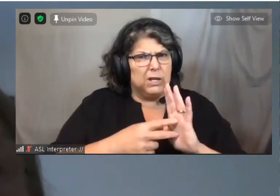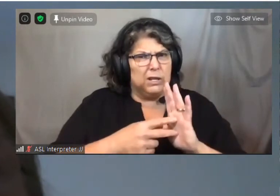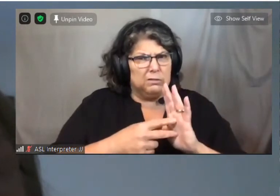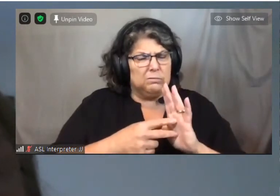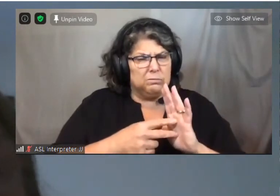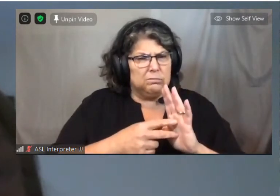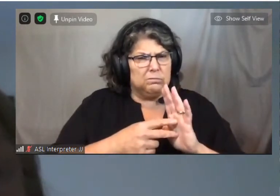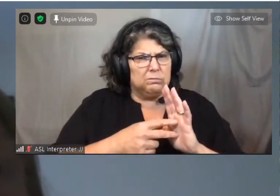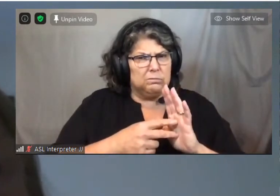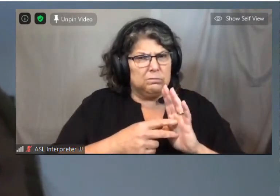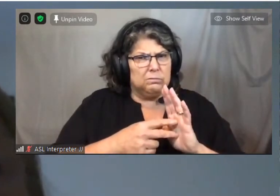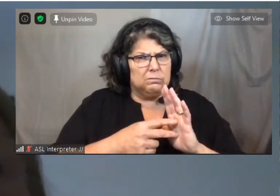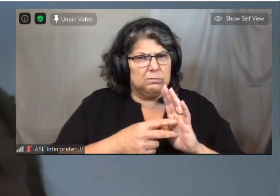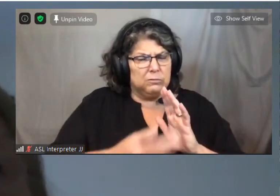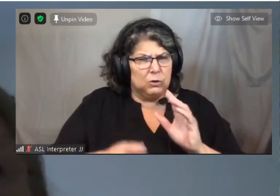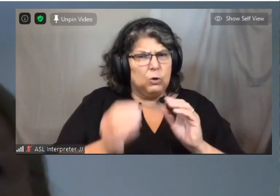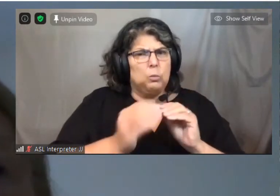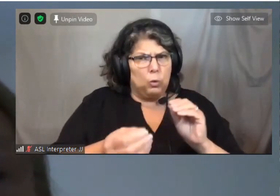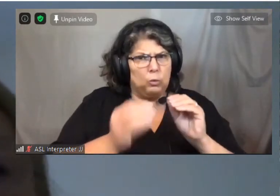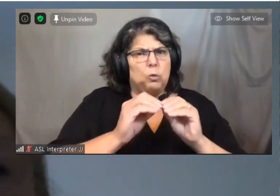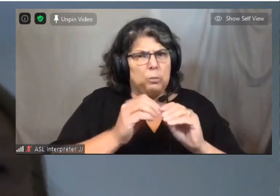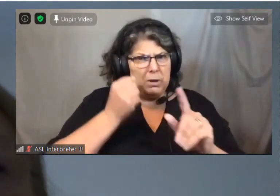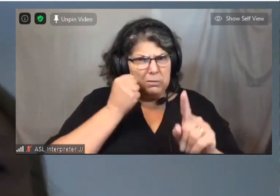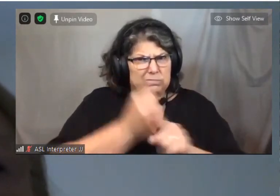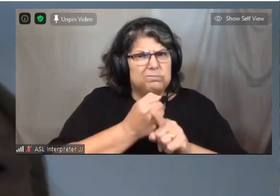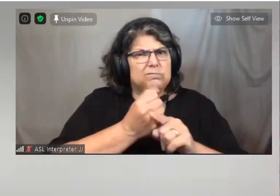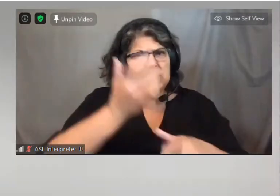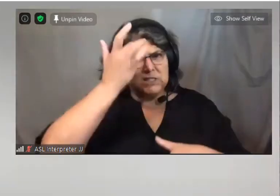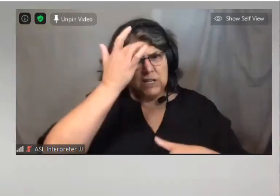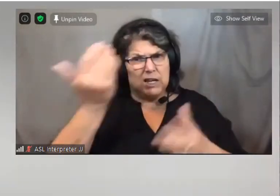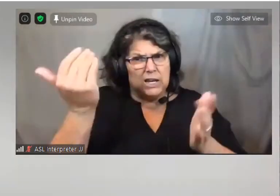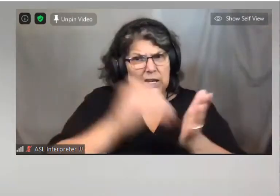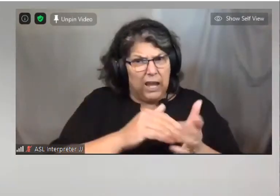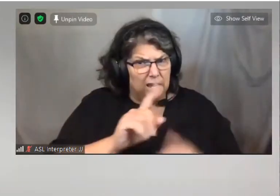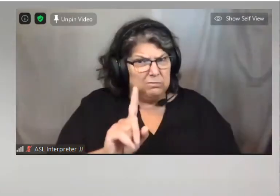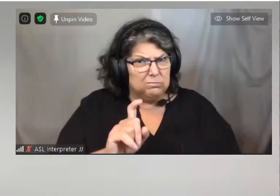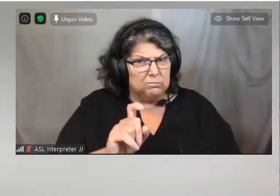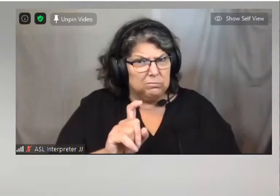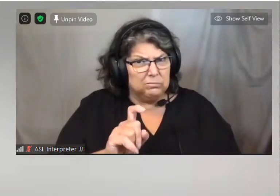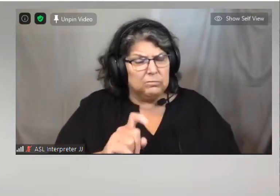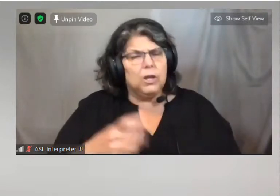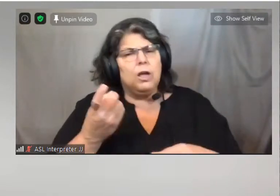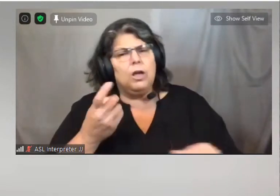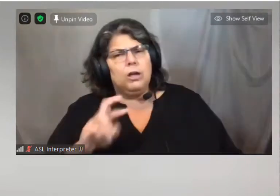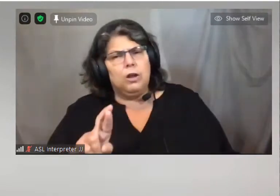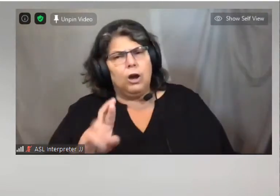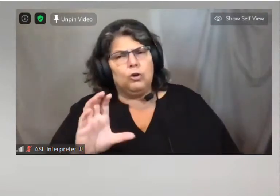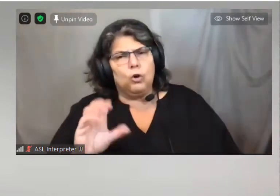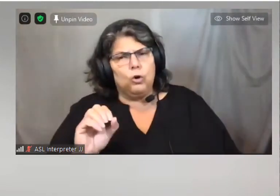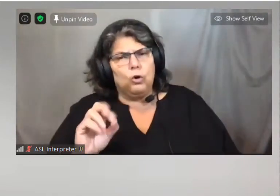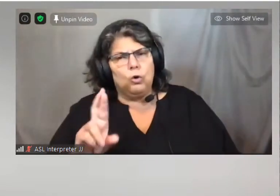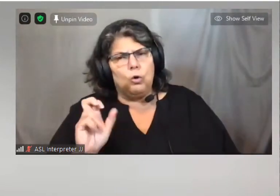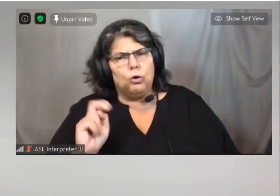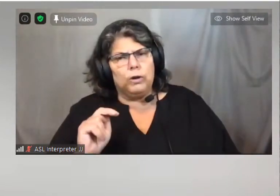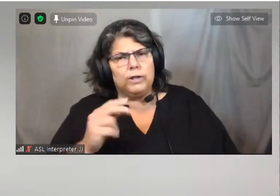become much more prevalent again? Yes, that's why we have